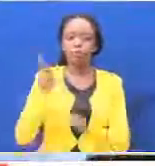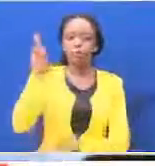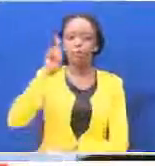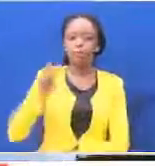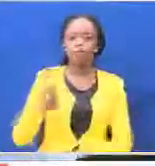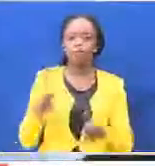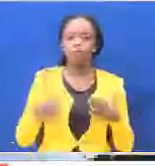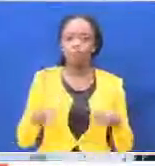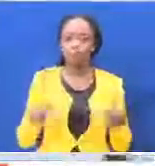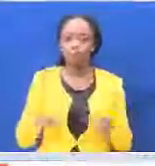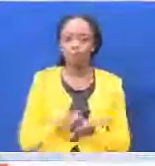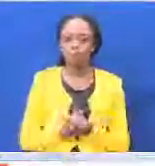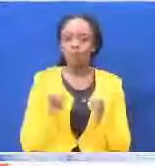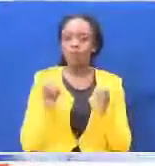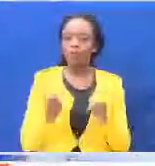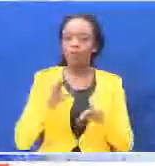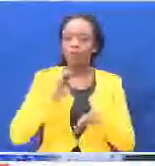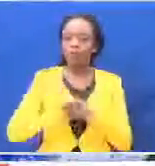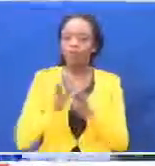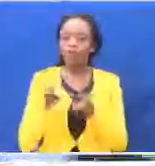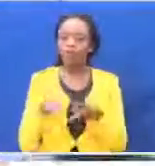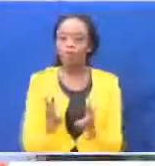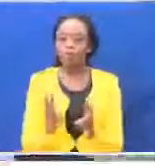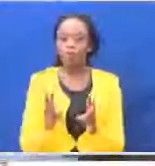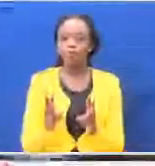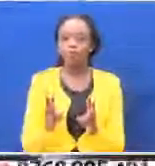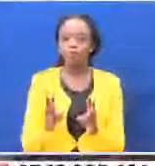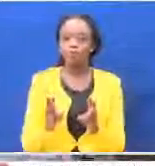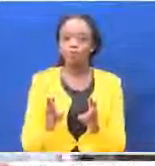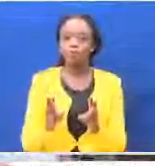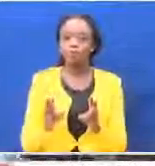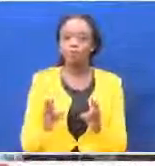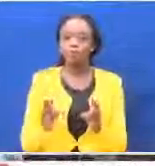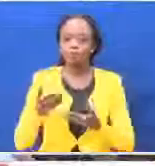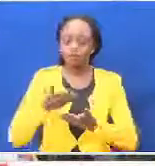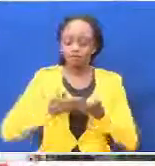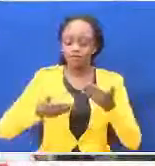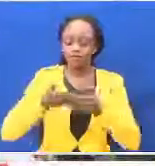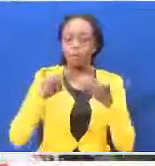Kama mungepata njia ya kuleta hawa viongozi pamoja,